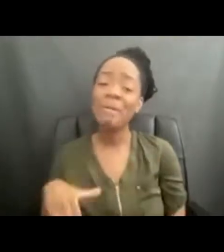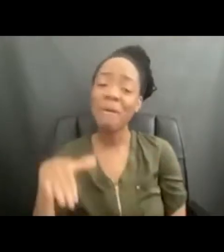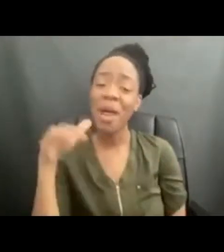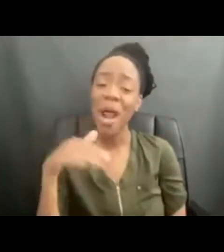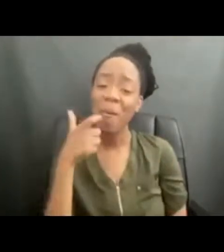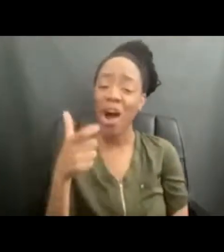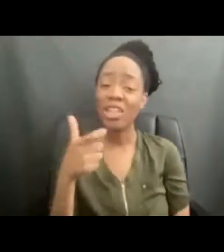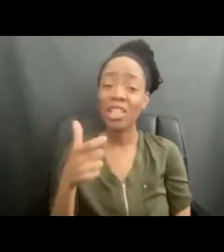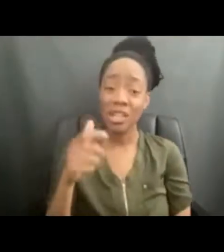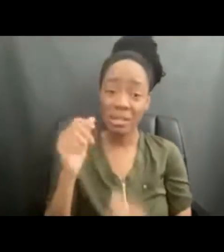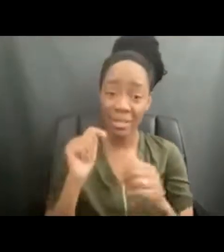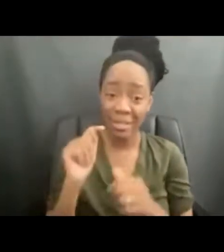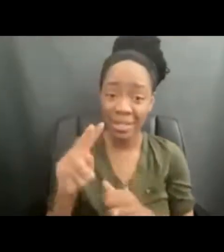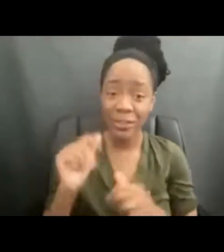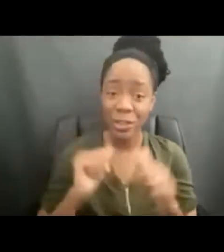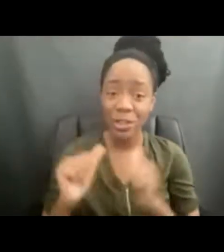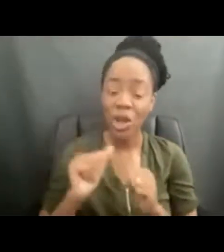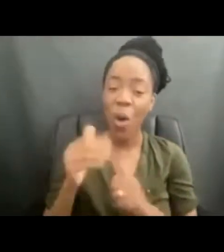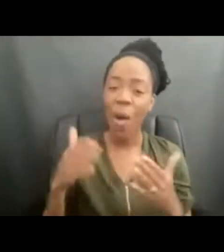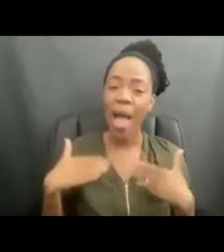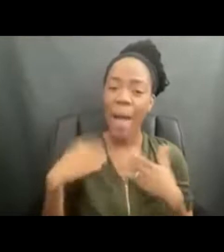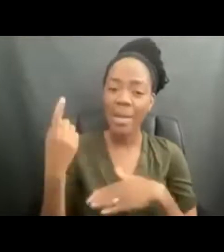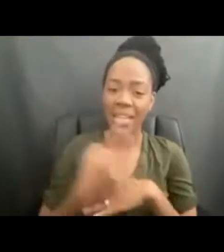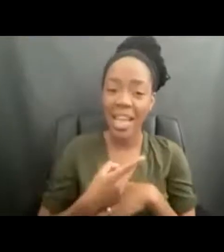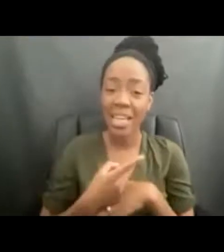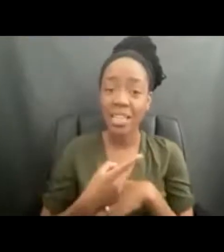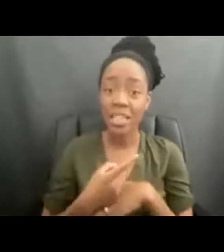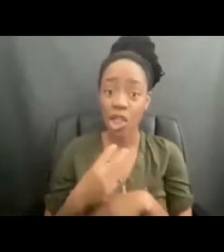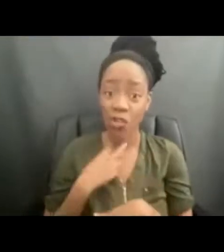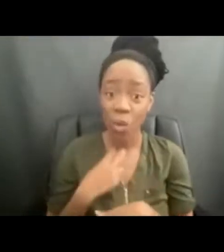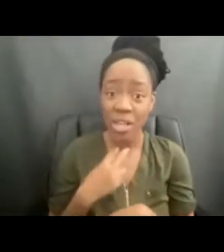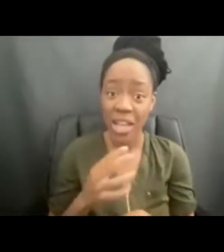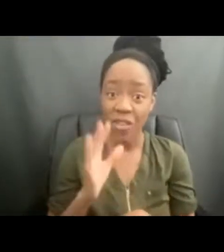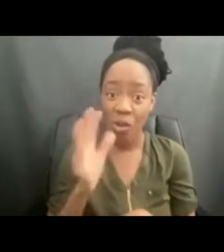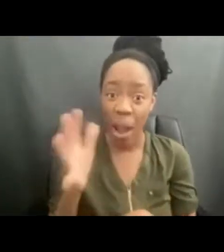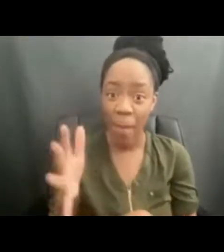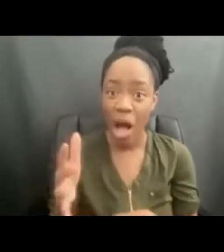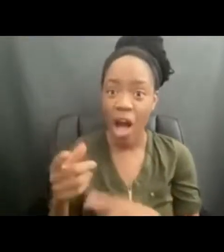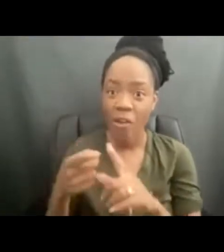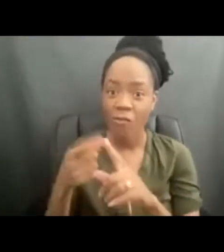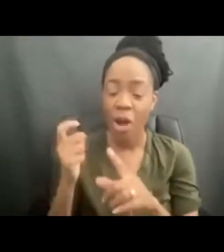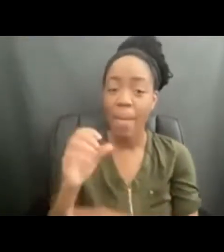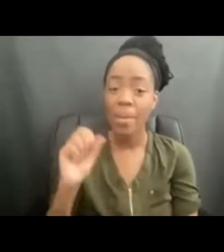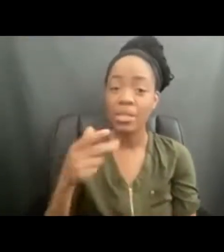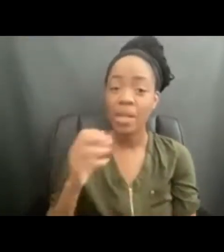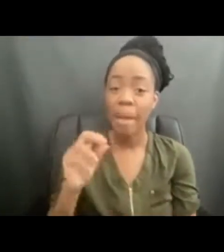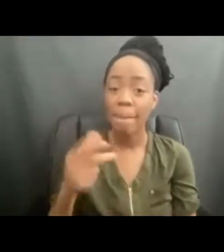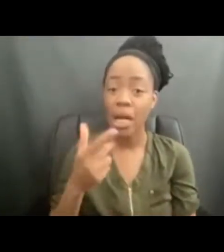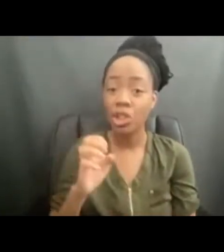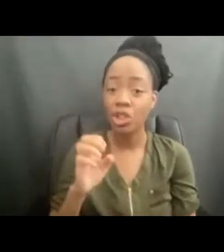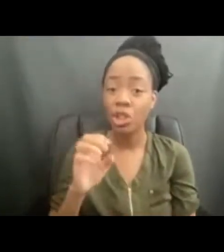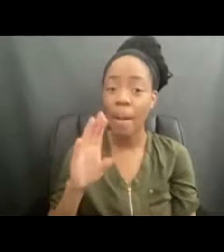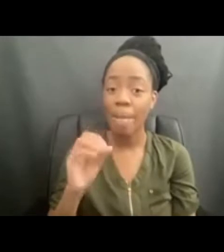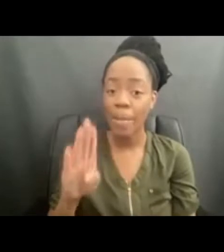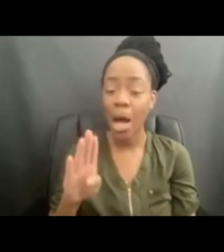Happy Days. The voice of Grandma in SpongeBob SquarePants. She played Sally